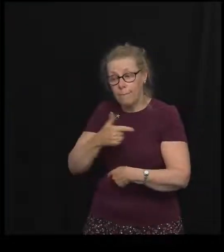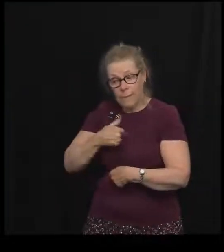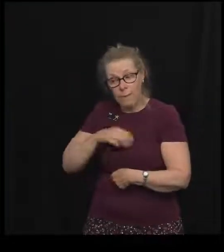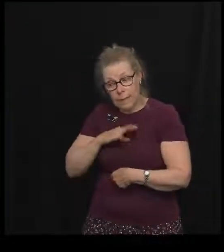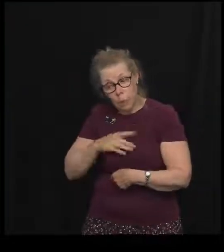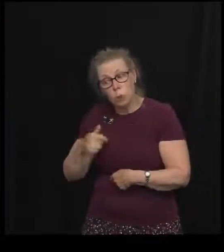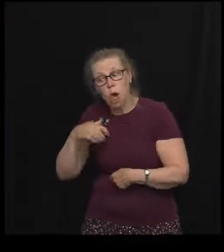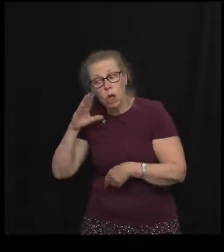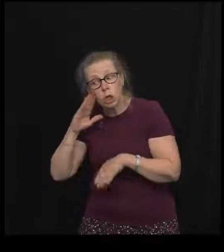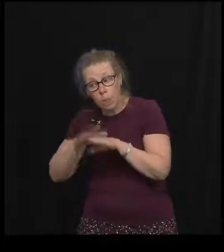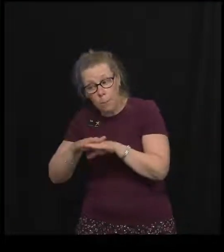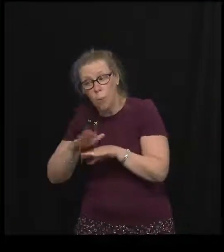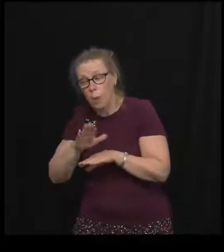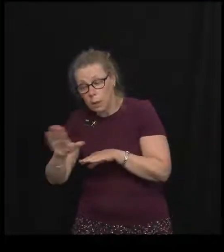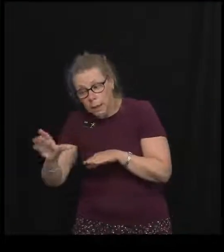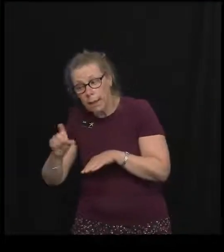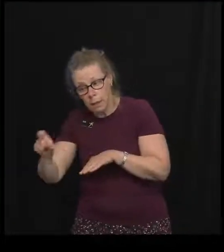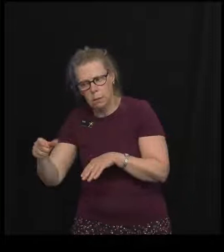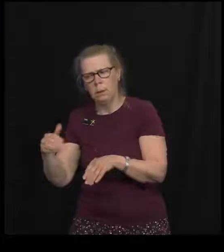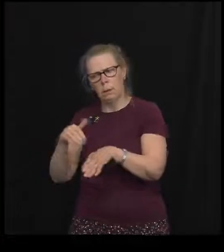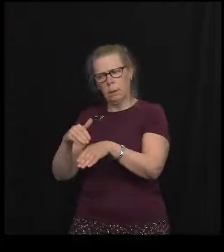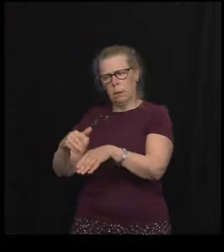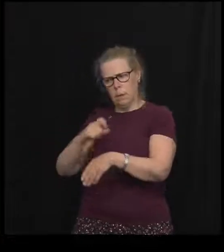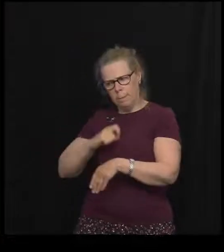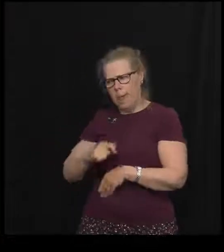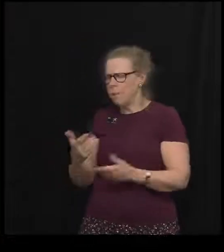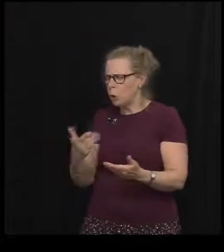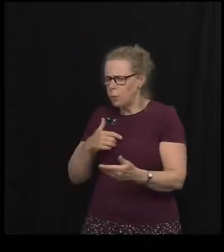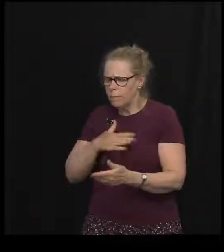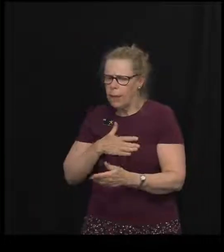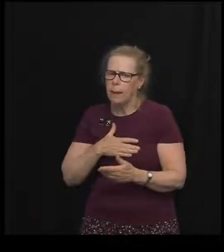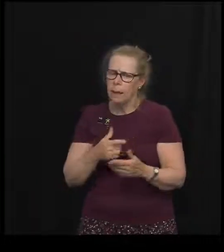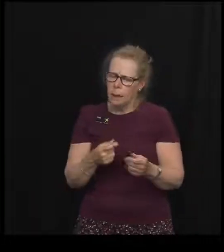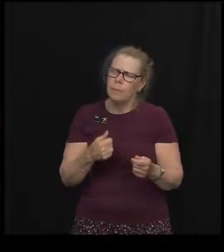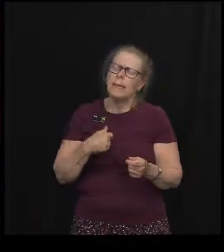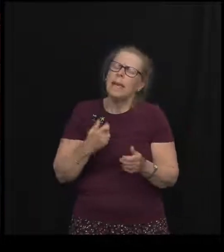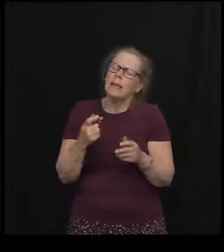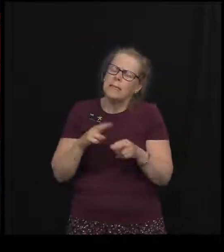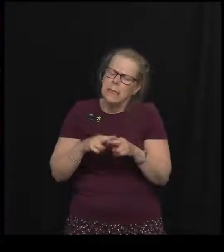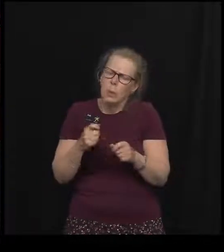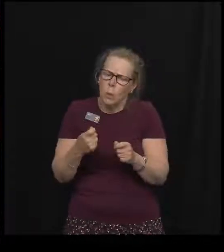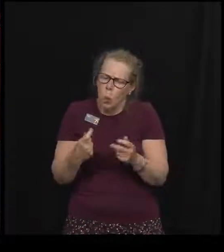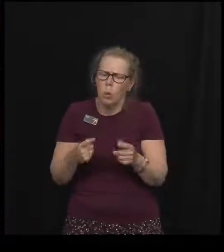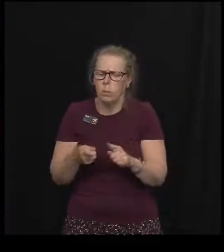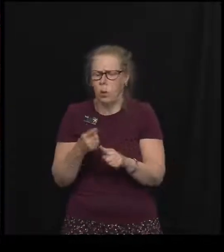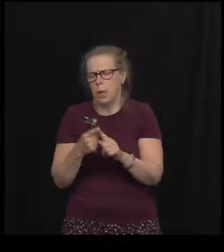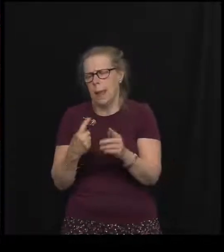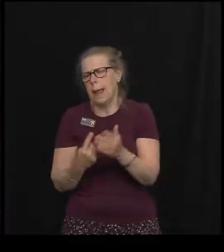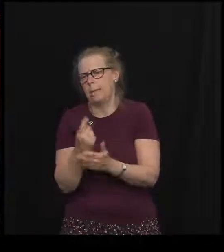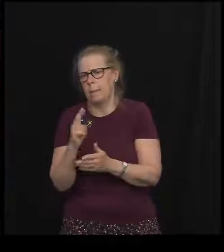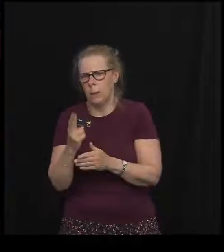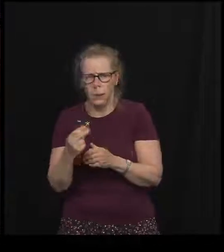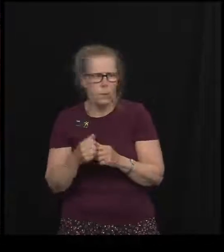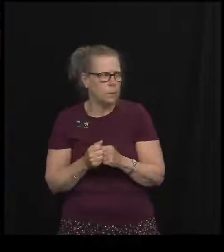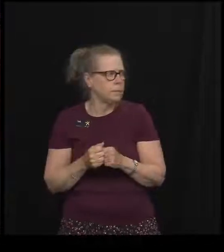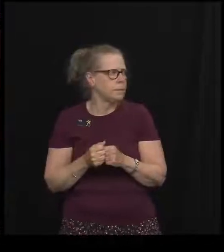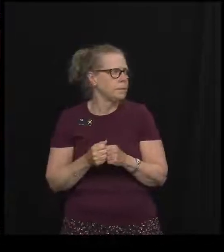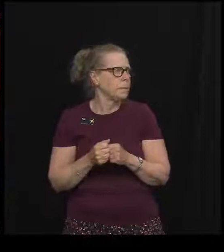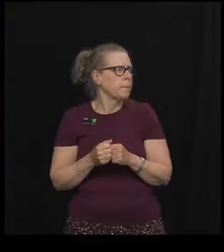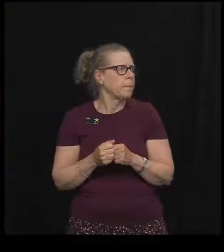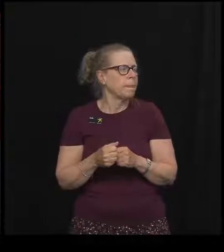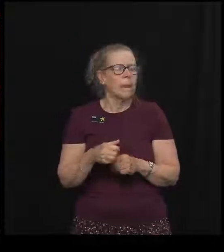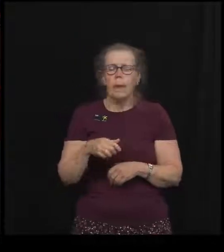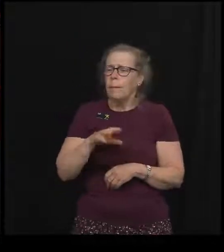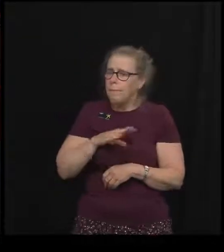you, come back to me. It's a difficult question, but something is happening. But is there any innovation around the corner then, Thomas, there